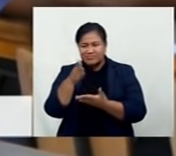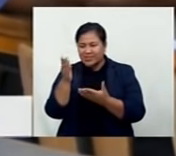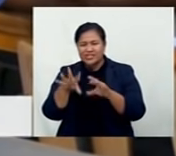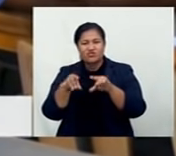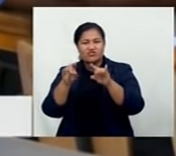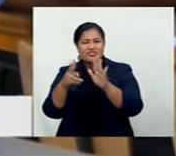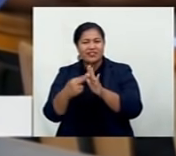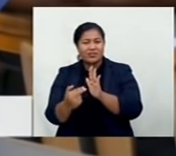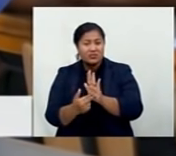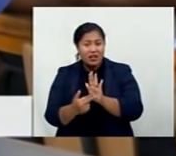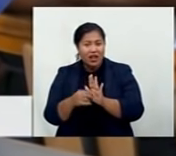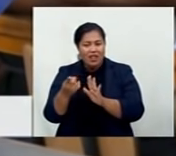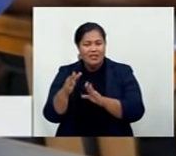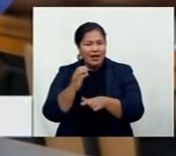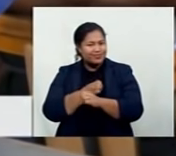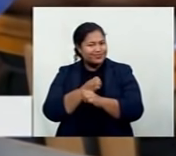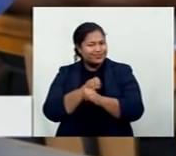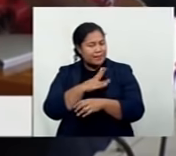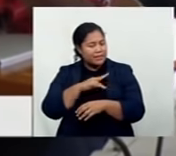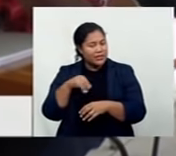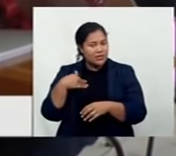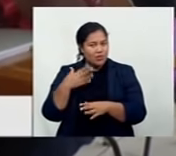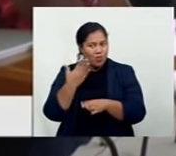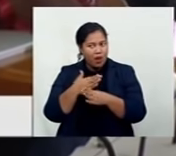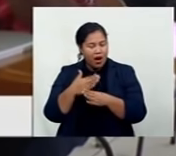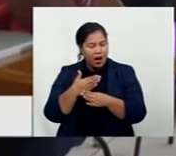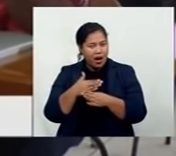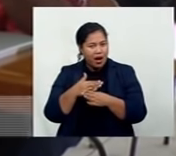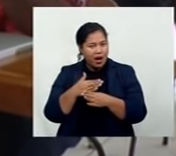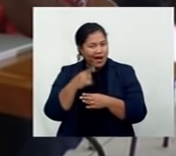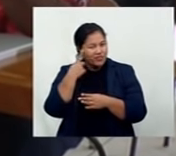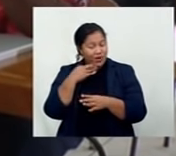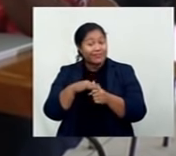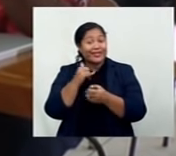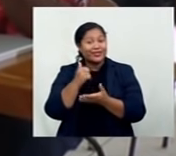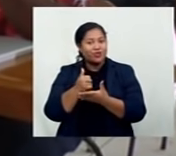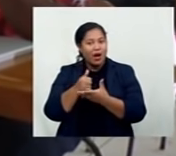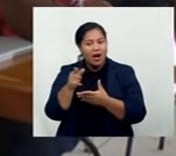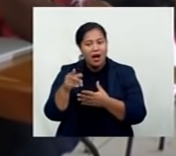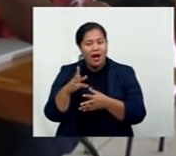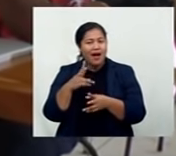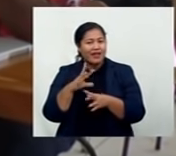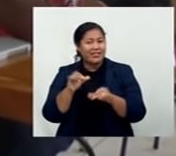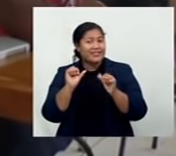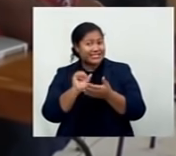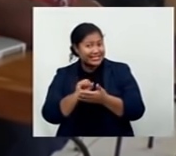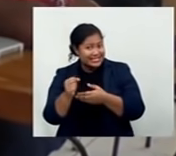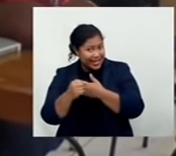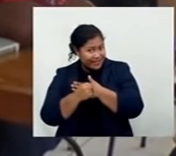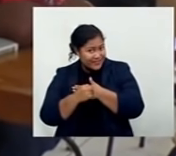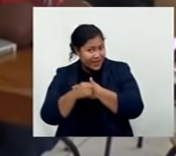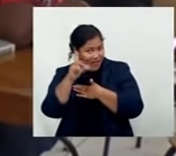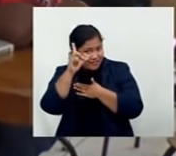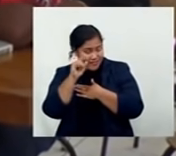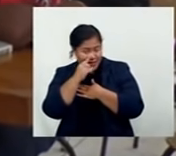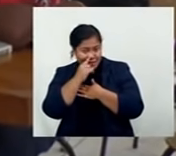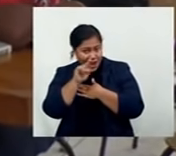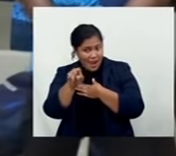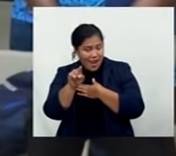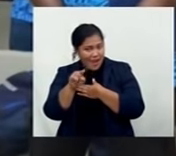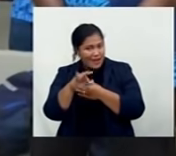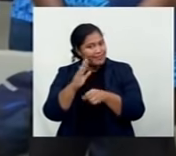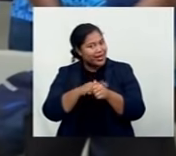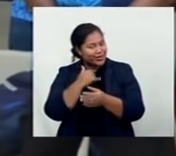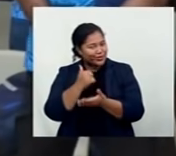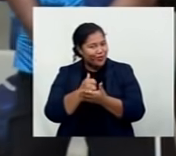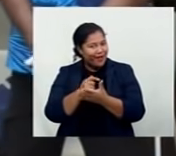New Zealand, the Employment Ministry is working around the clock to ensure the welfare issues of Fijian workers are identified and